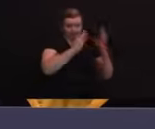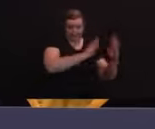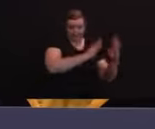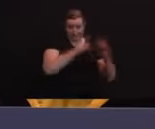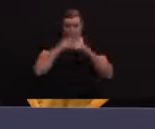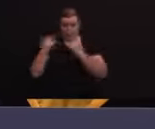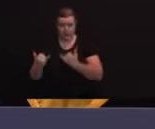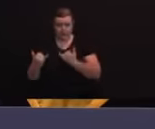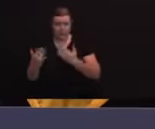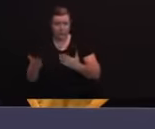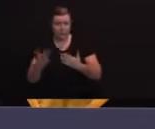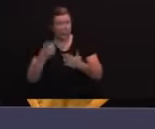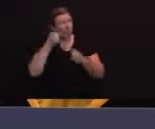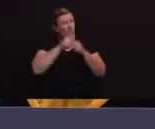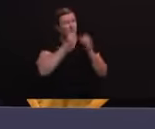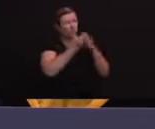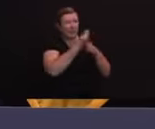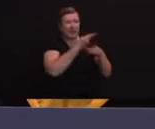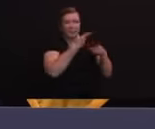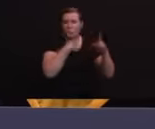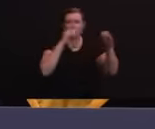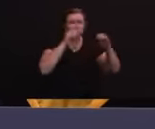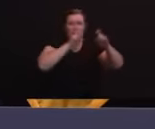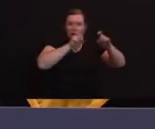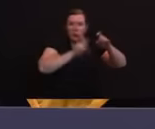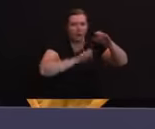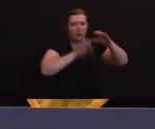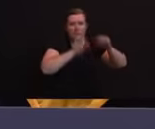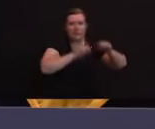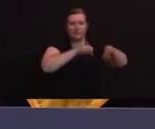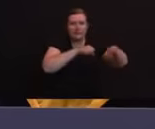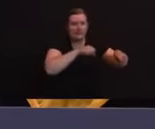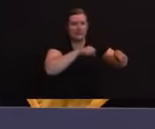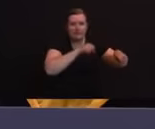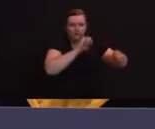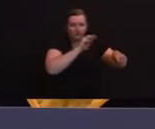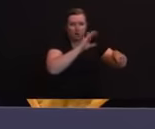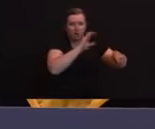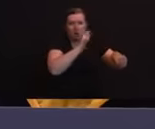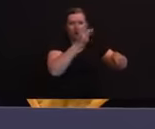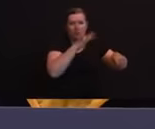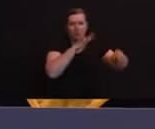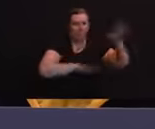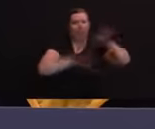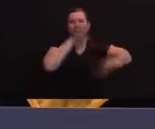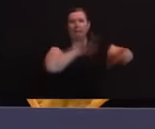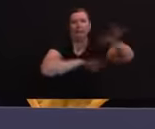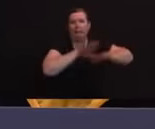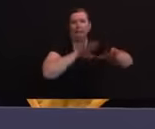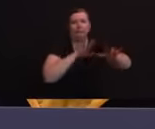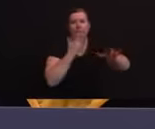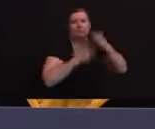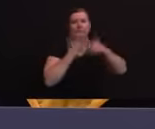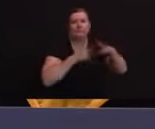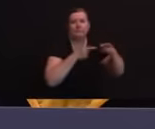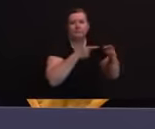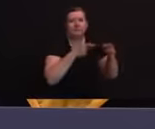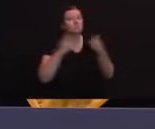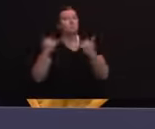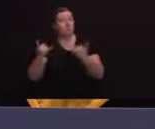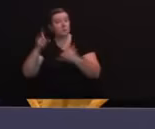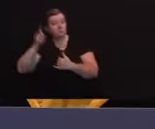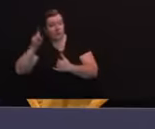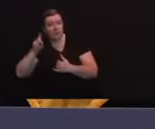testing capacity in March and April. No one did, and we were not immune to that. And we now have, we're testing